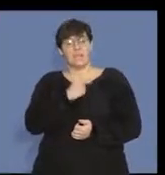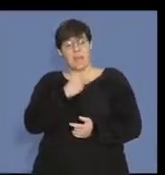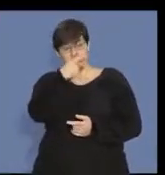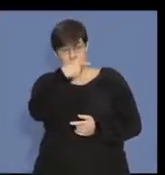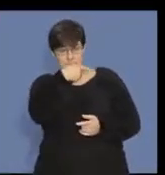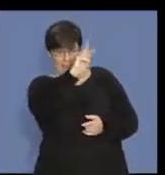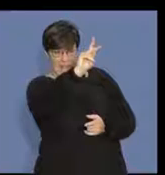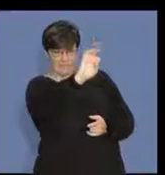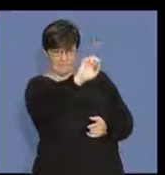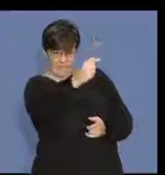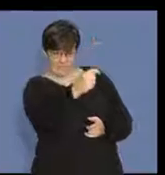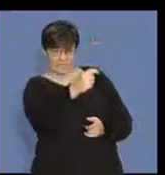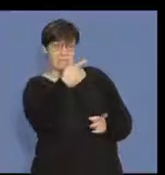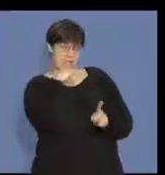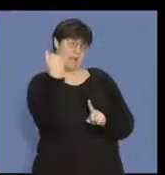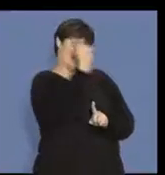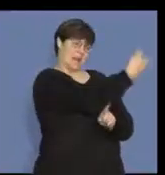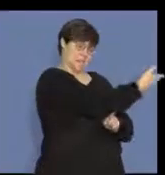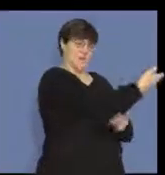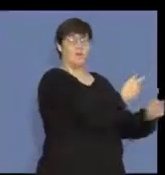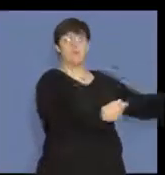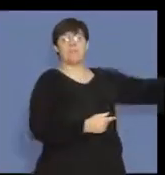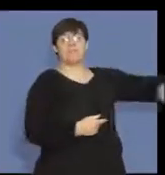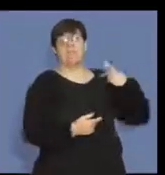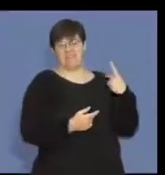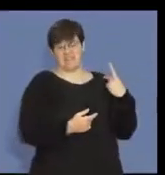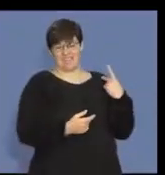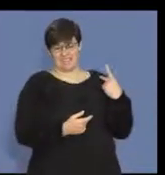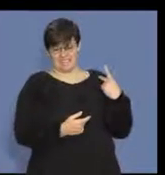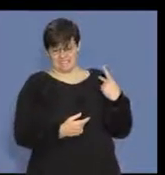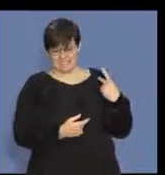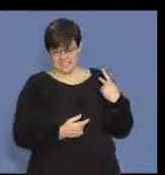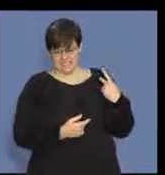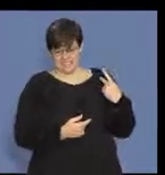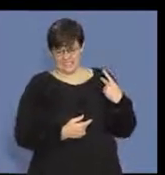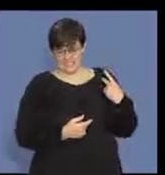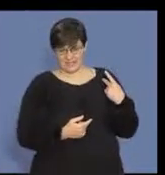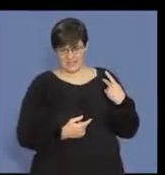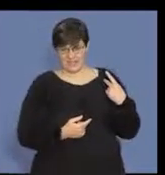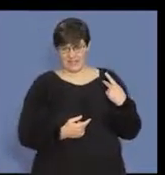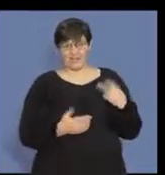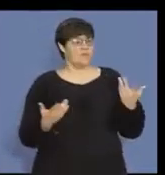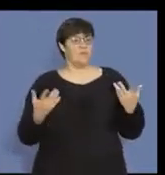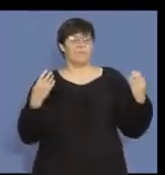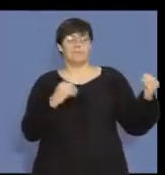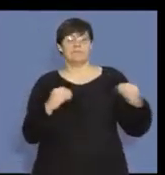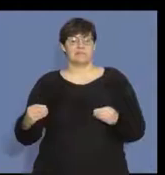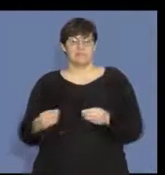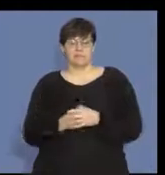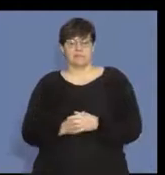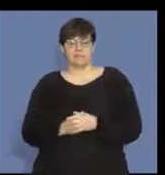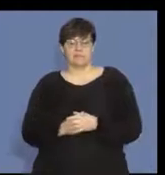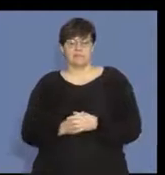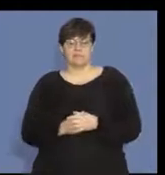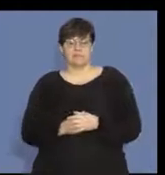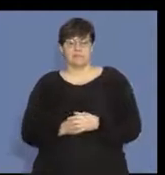input VAT on goods, purchases, and expenses incurred. Remember, if the